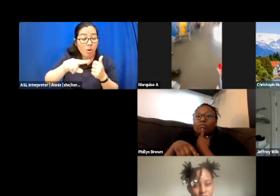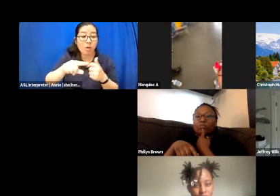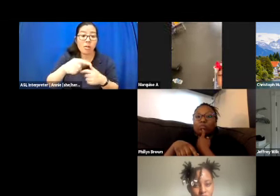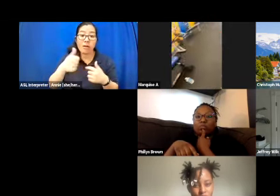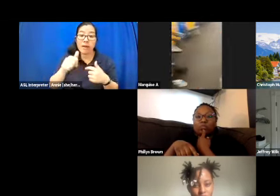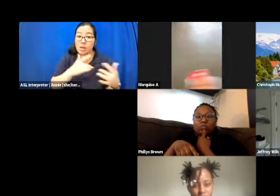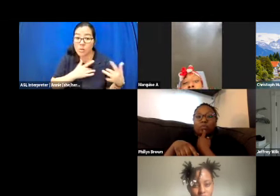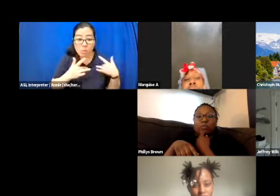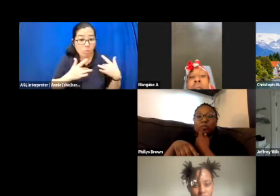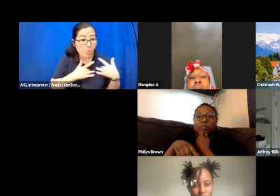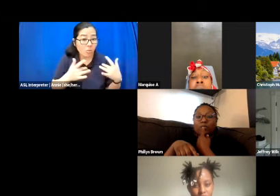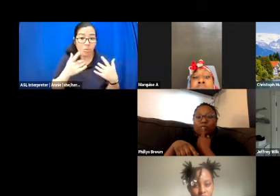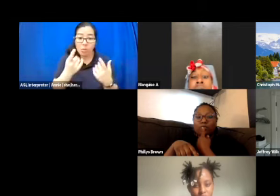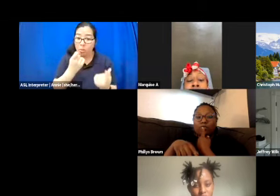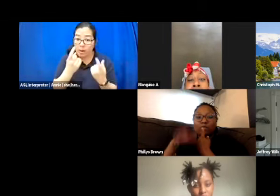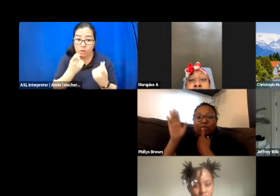concerns?